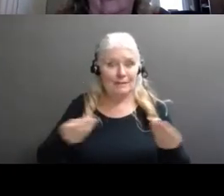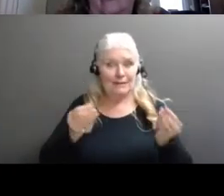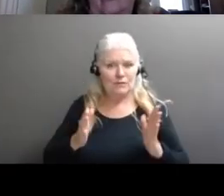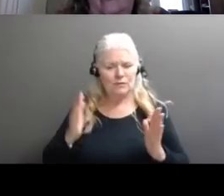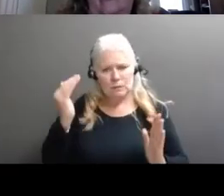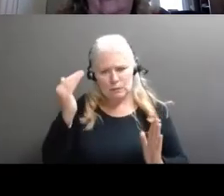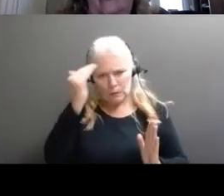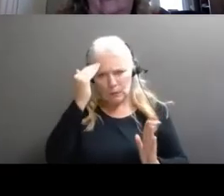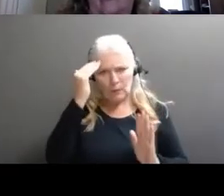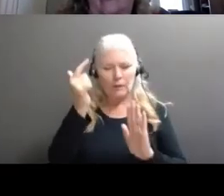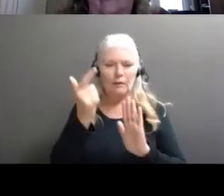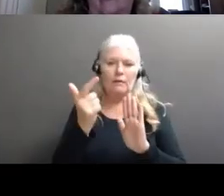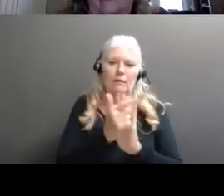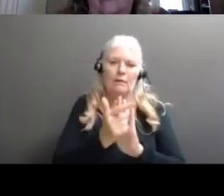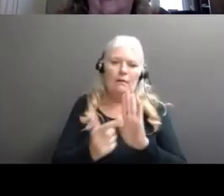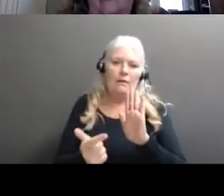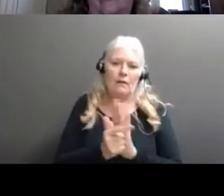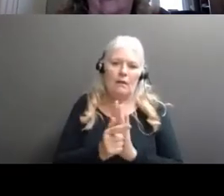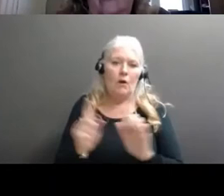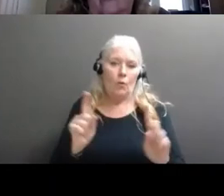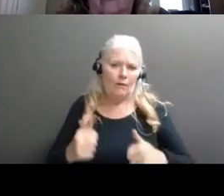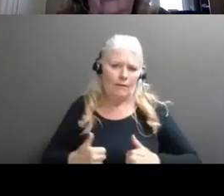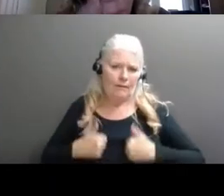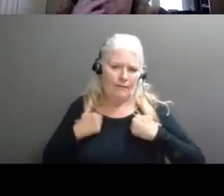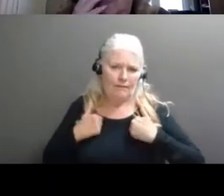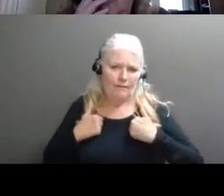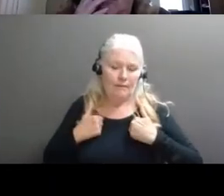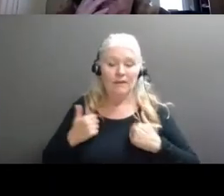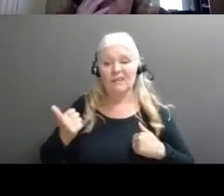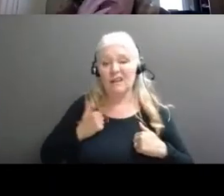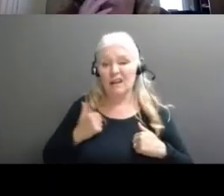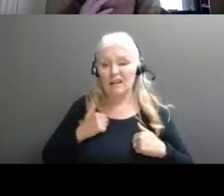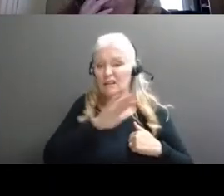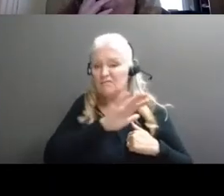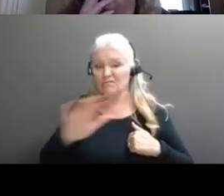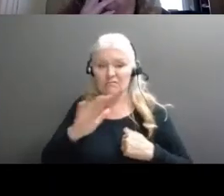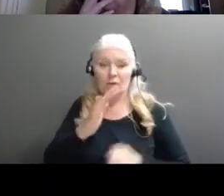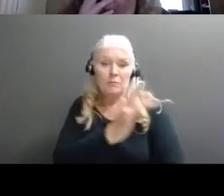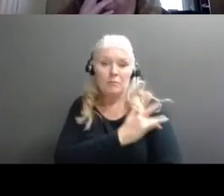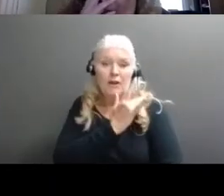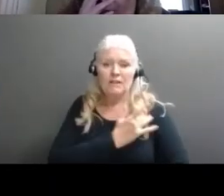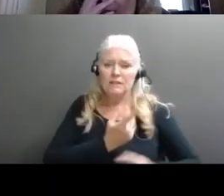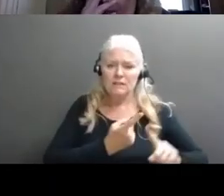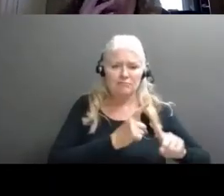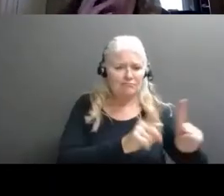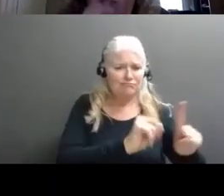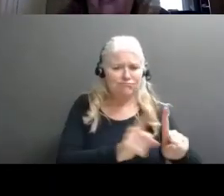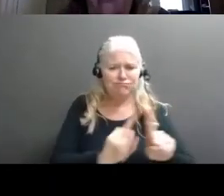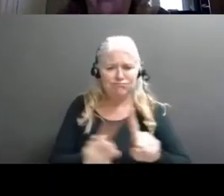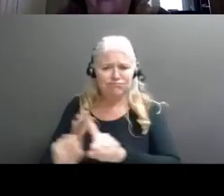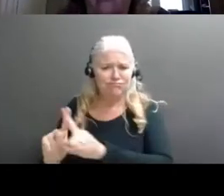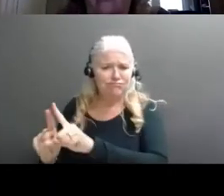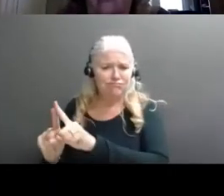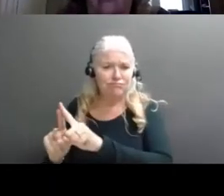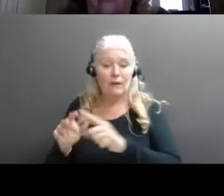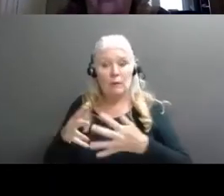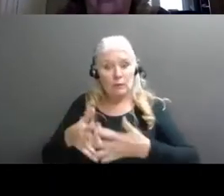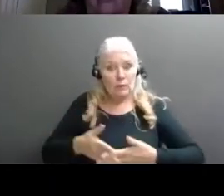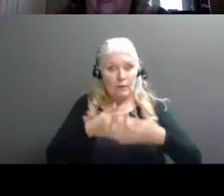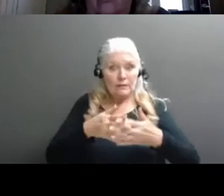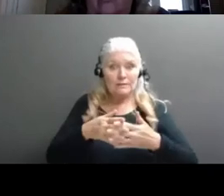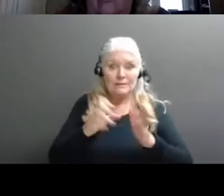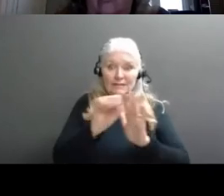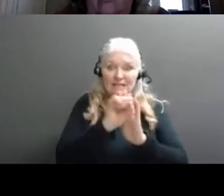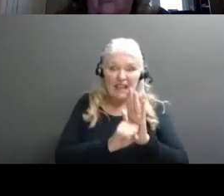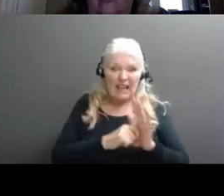are, in Canada, there's differences in every province. In the States, differences. Every state is like a little country sometimes. Throughout the